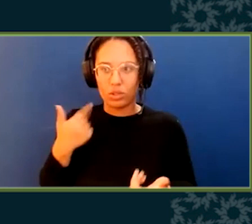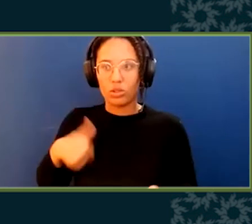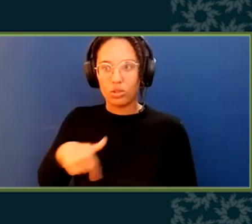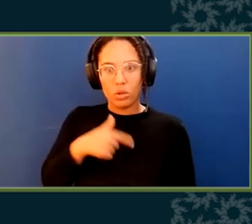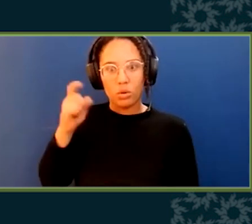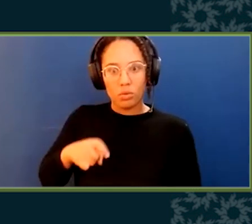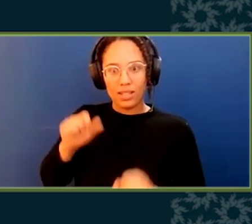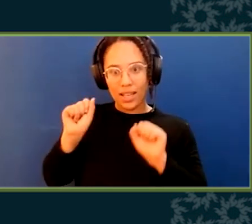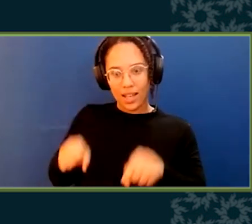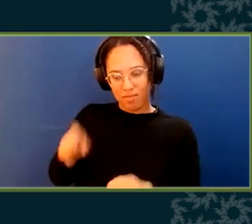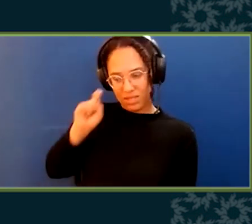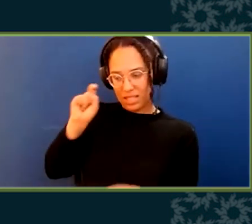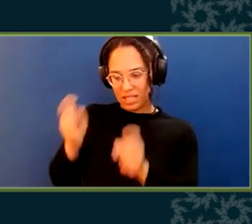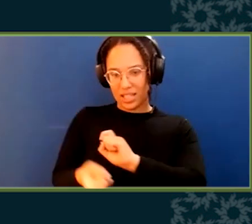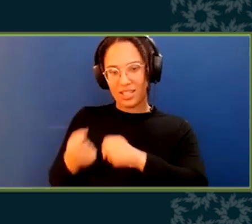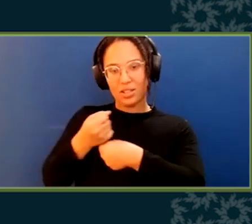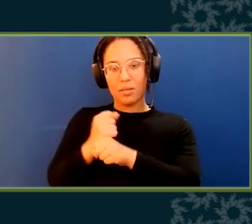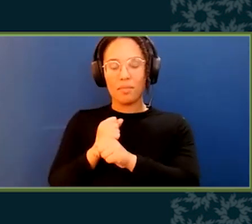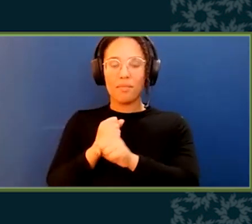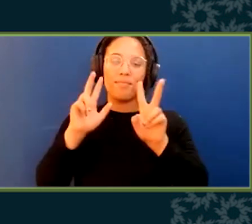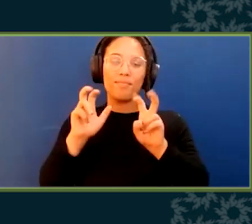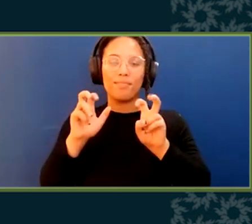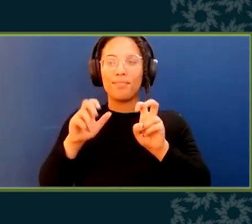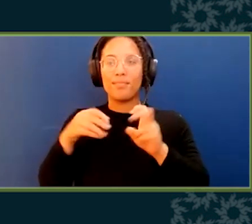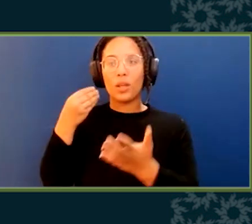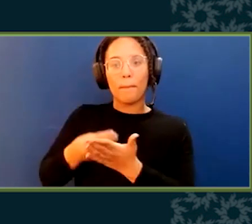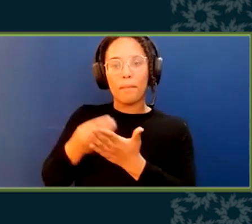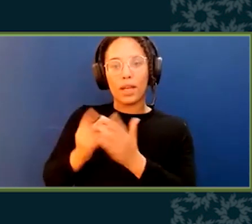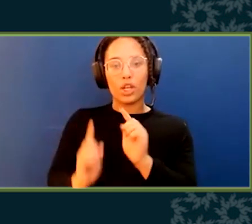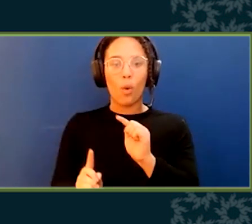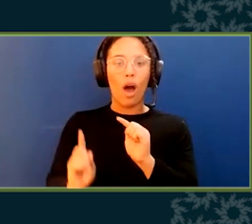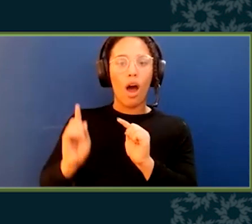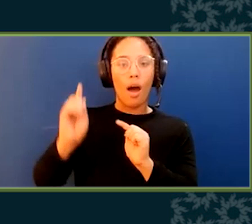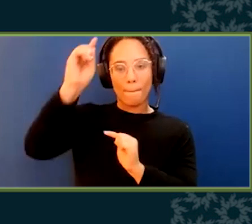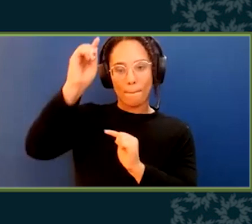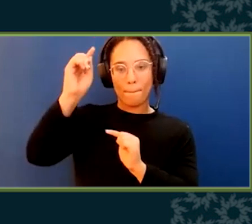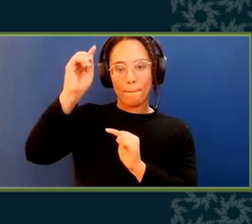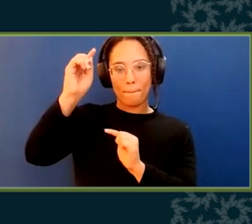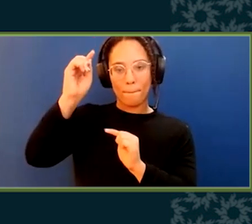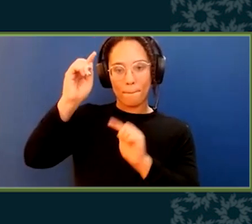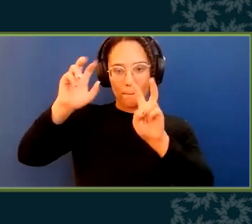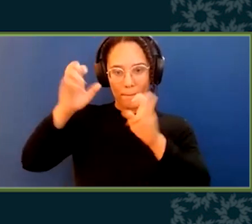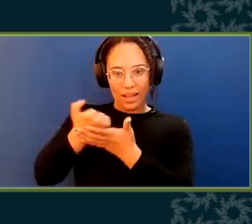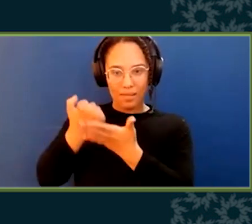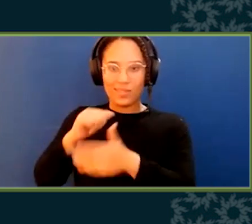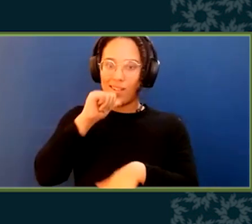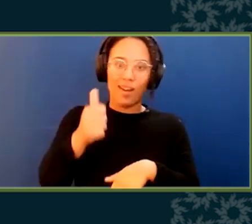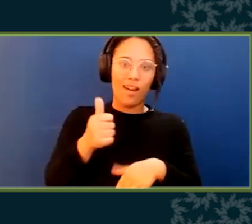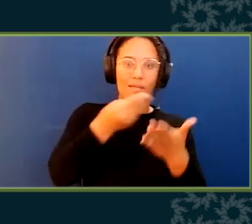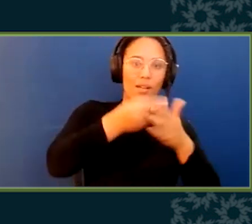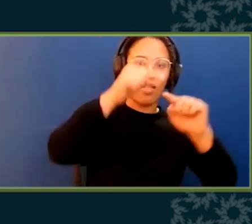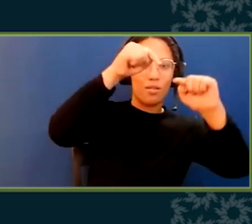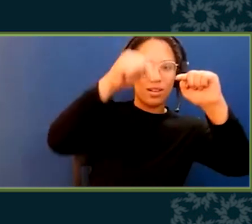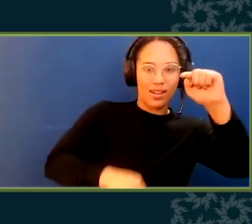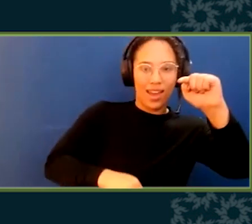up economics, if you will. Yeah. This is Lindsey. Joshua, you're like, I don't burn it down, but I do some clearing